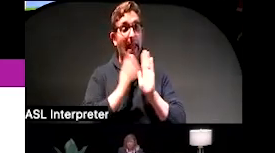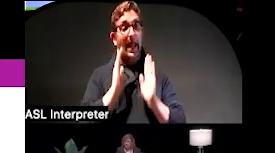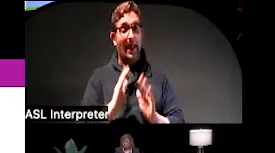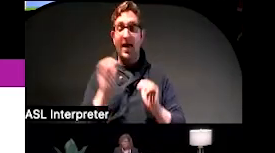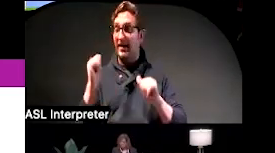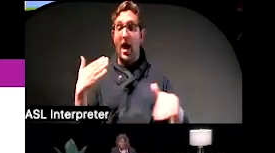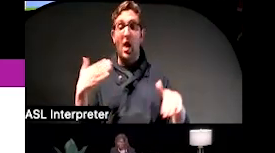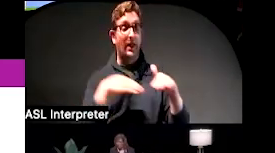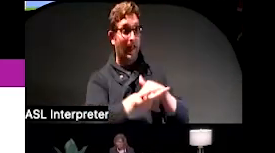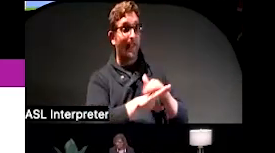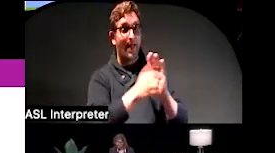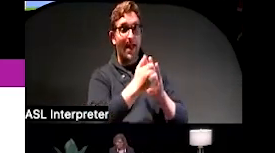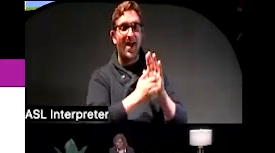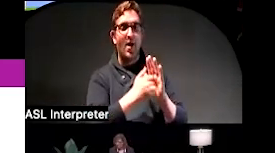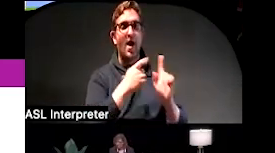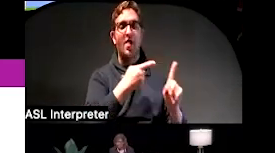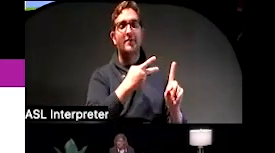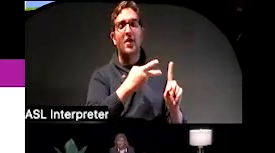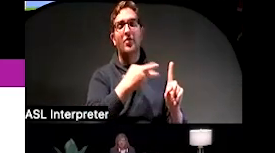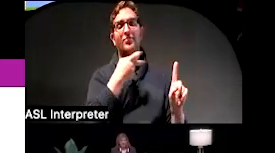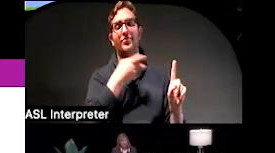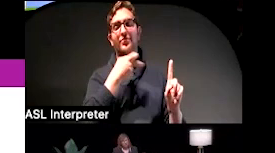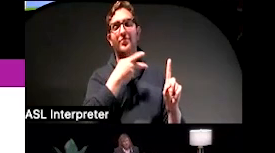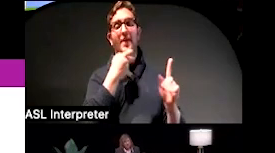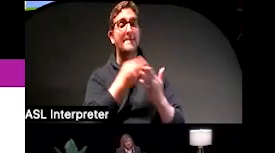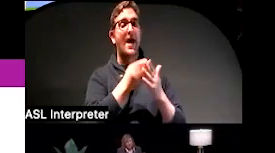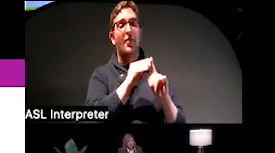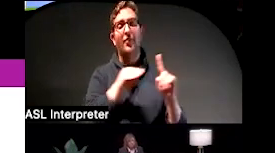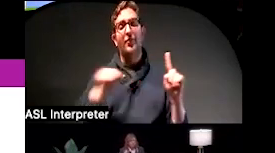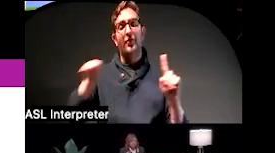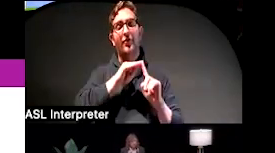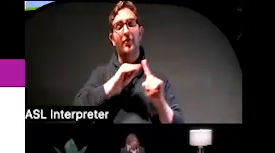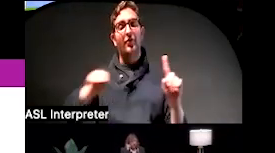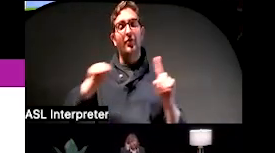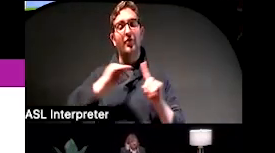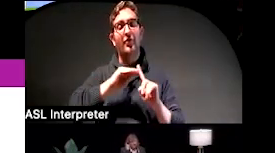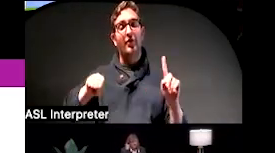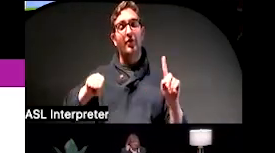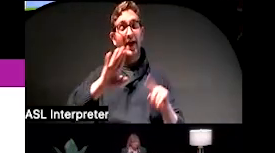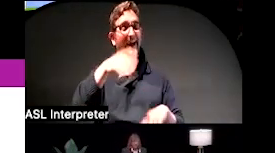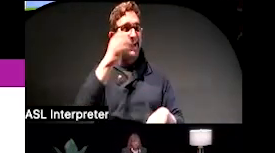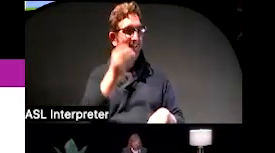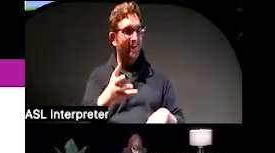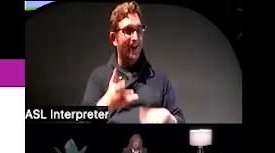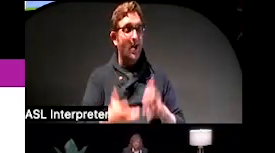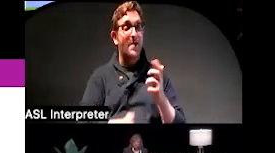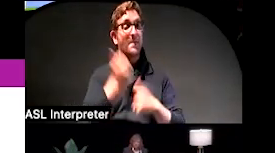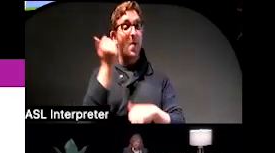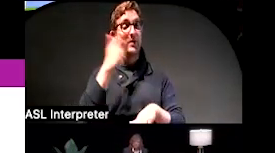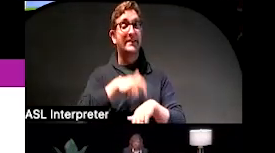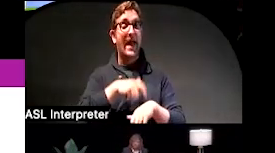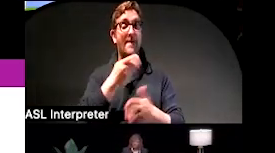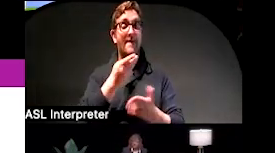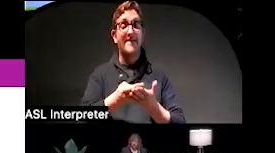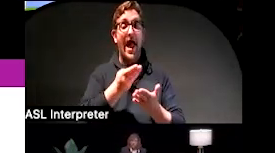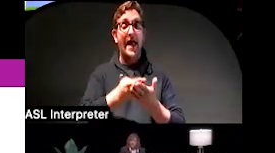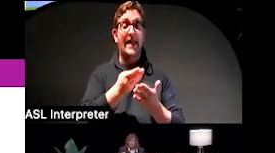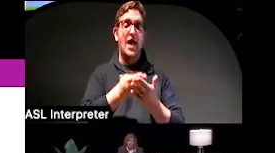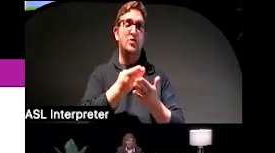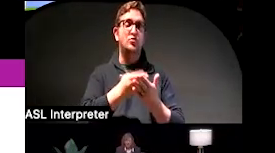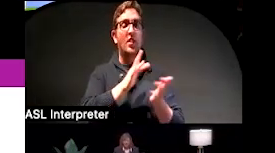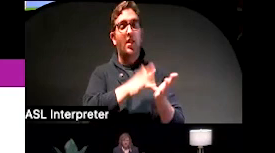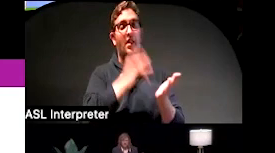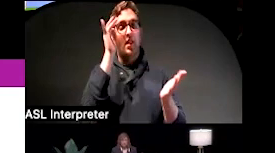been sliding money out. Now, I will tell you that the majority of financial exploitation of seniors